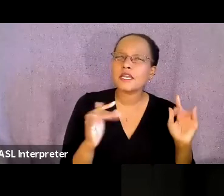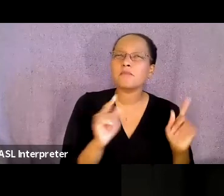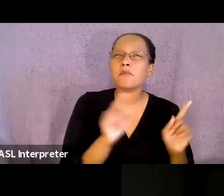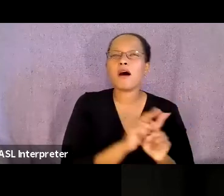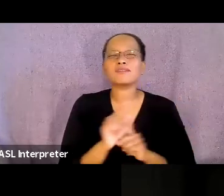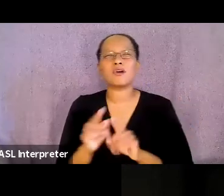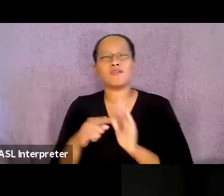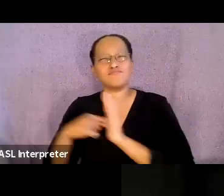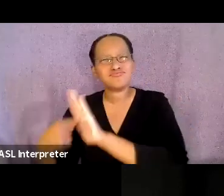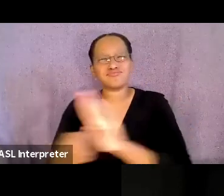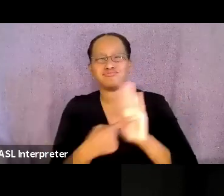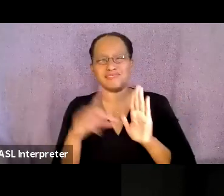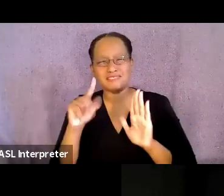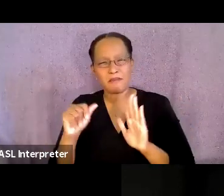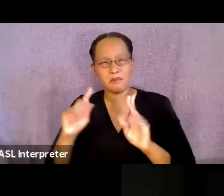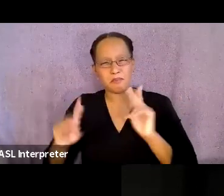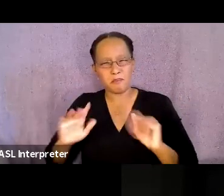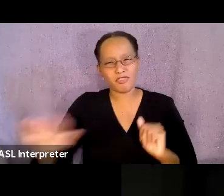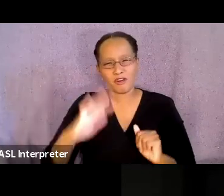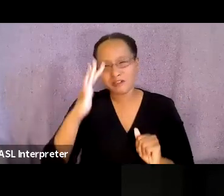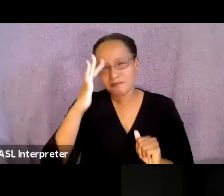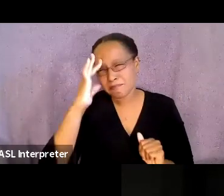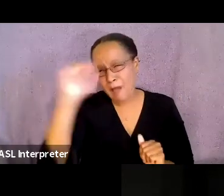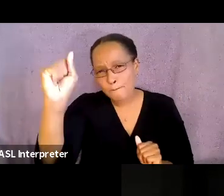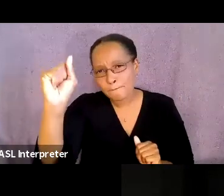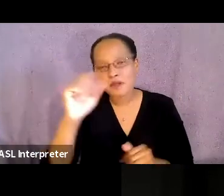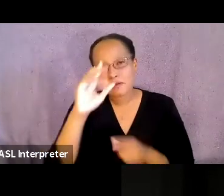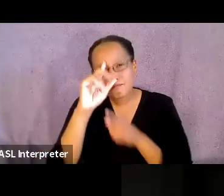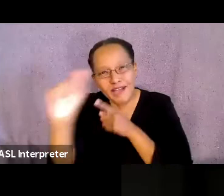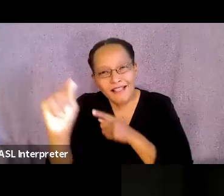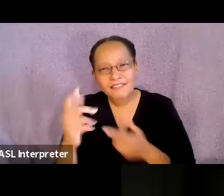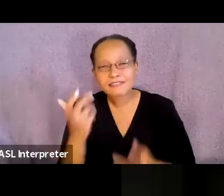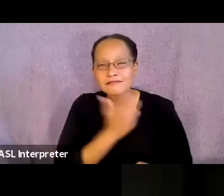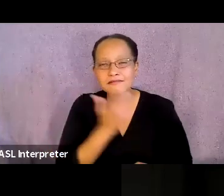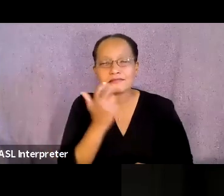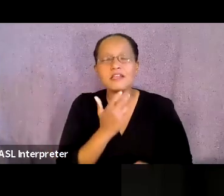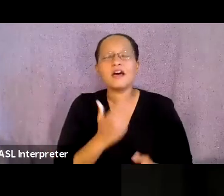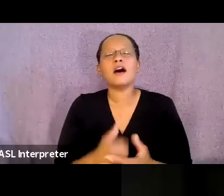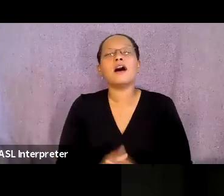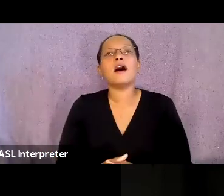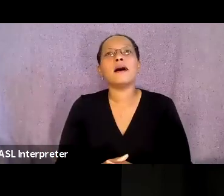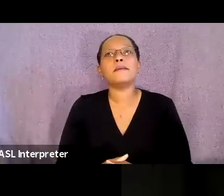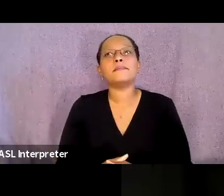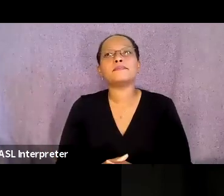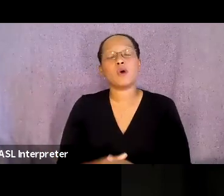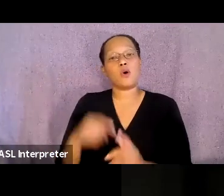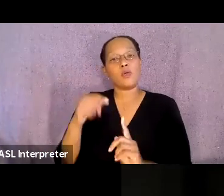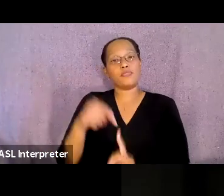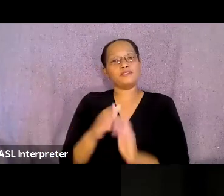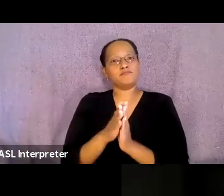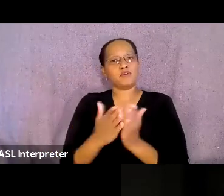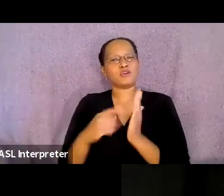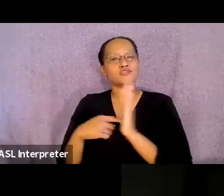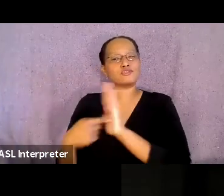brilliance of disabled people. And again, this is really by the personal perspective of how I